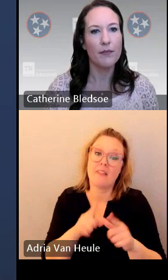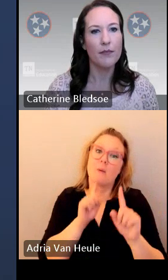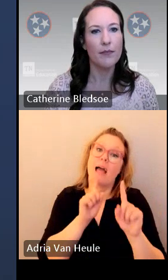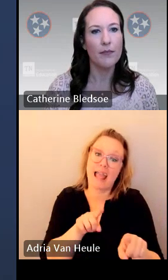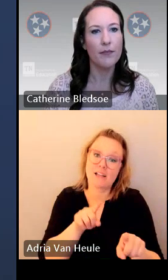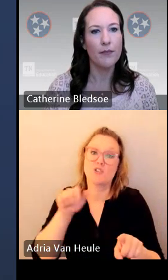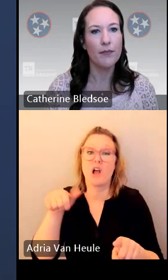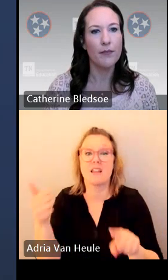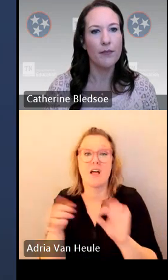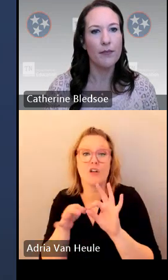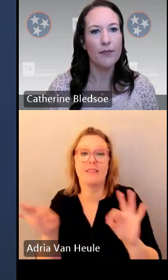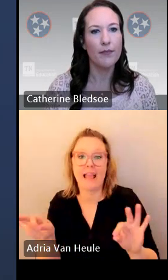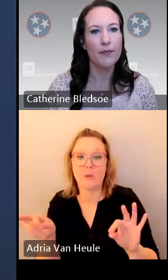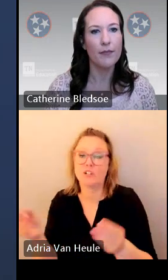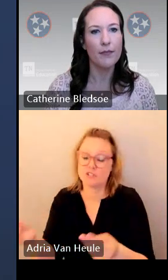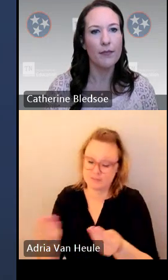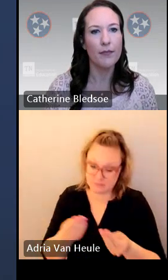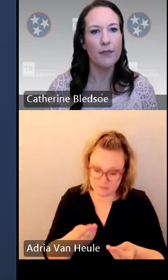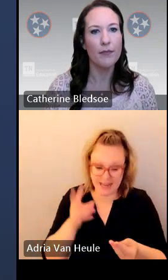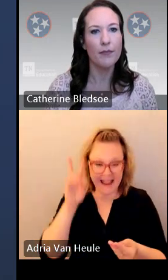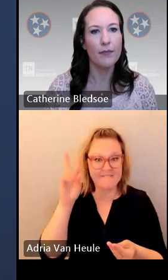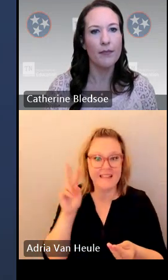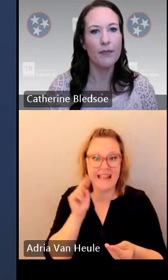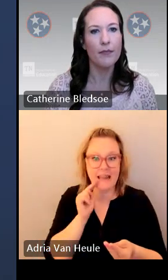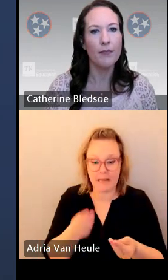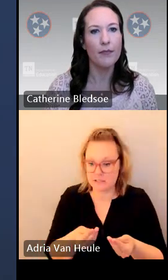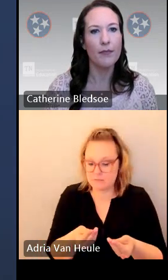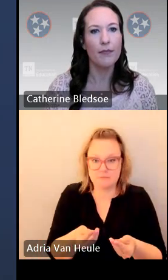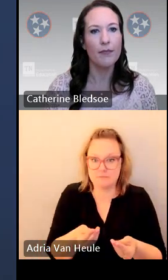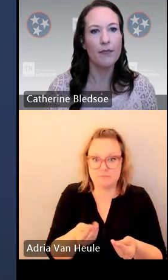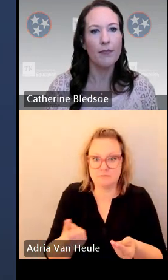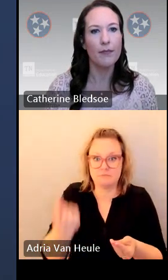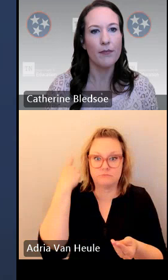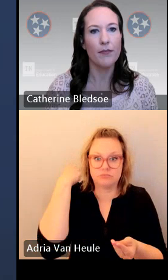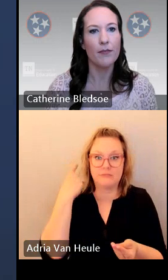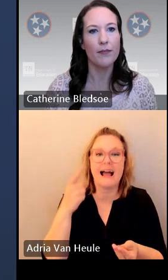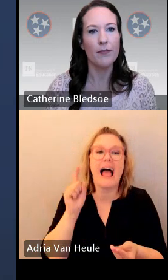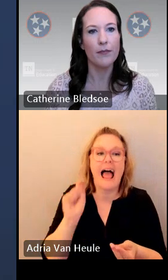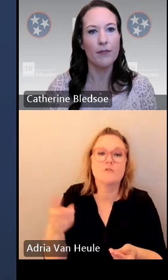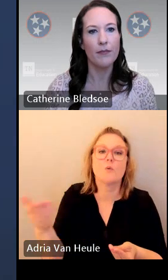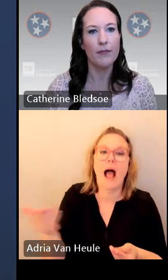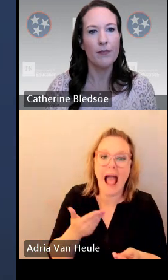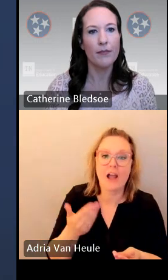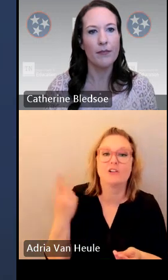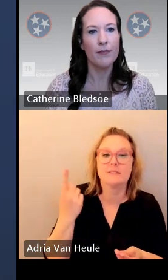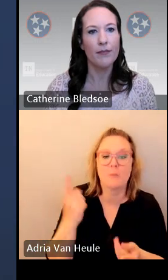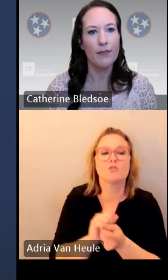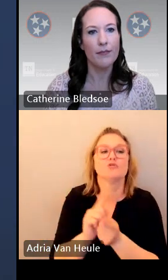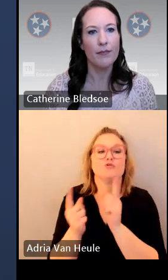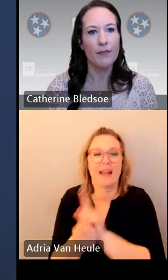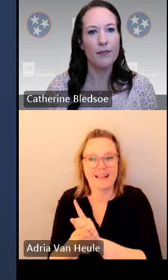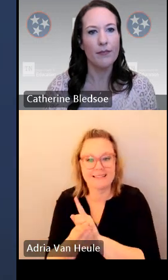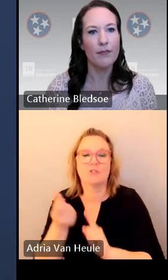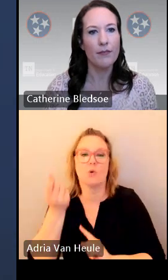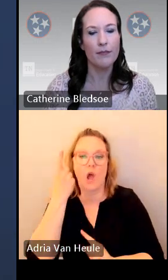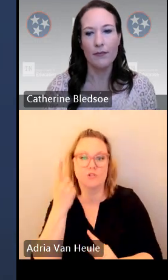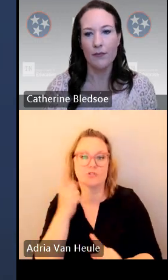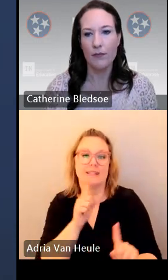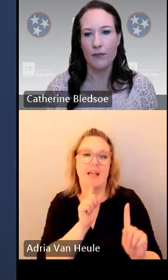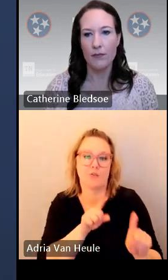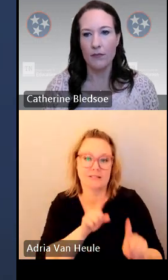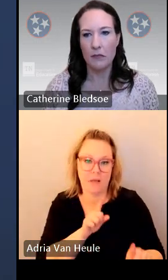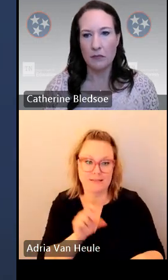back to you, if you don't know Vietnamese, for example, it doesn't provide you much support. You would still have to hire someone to help you to understand the responses. So